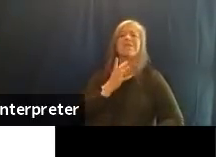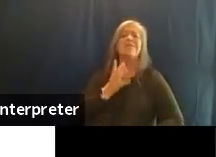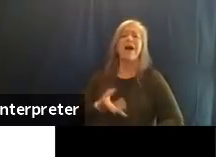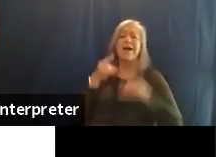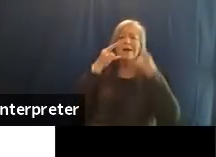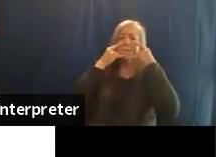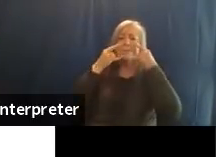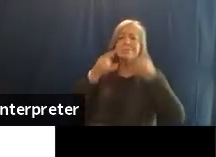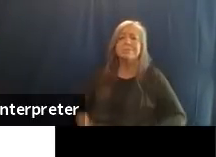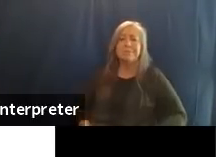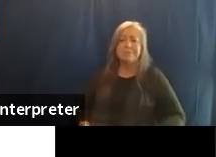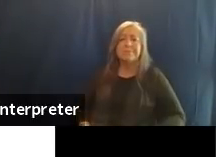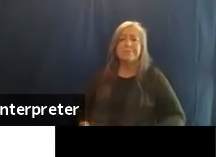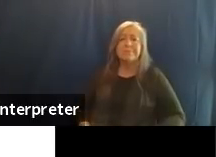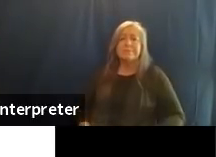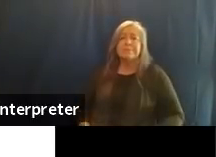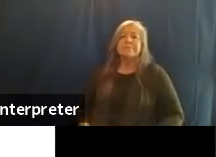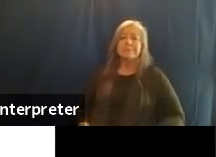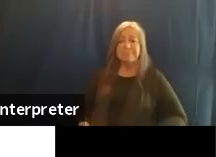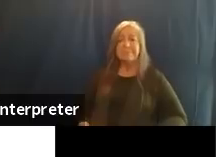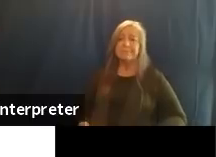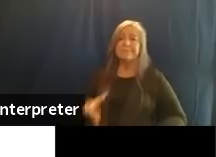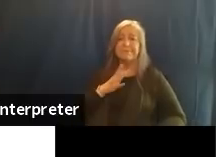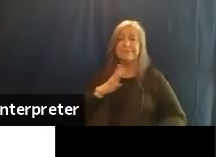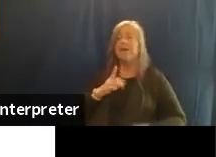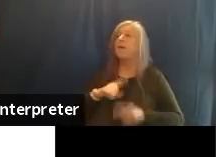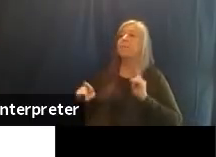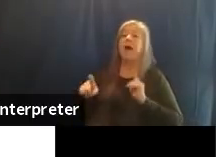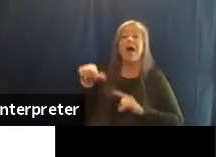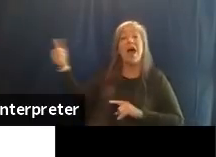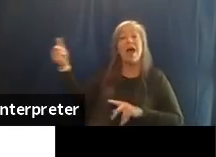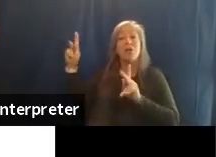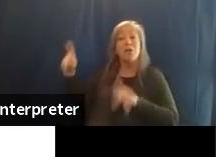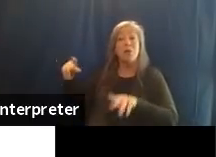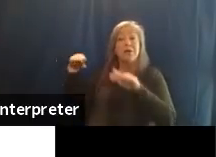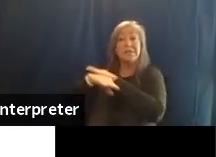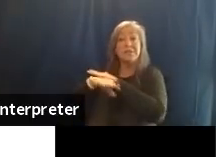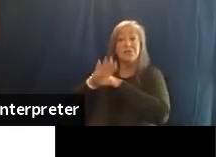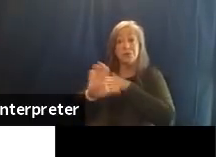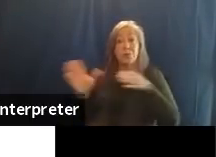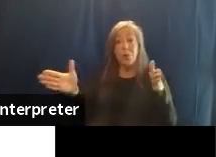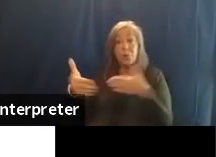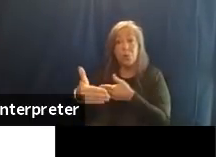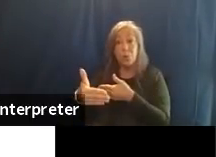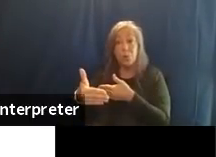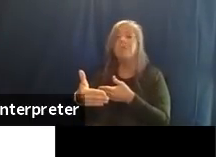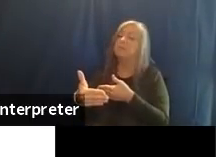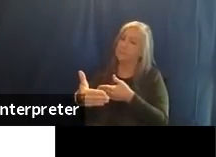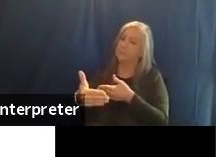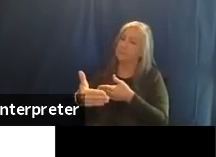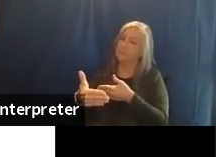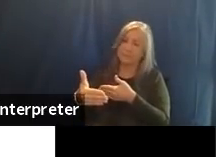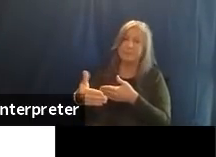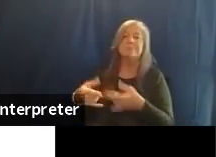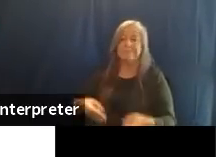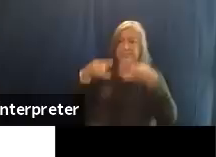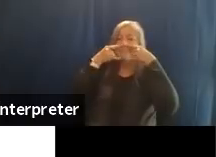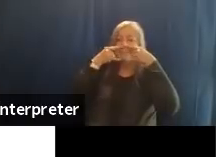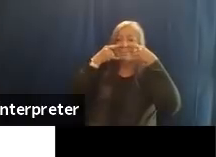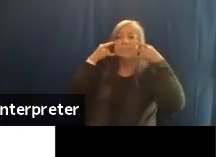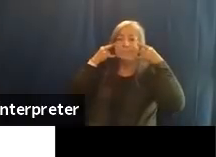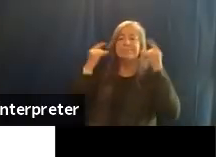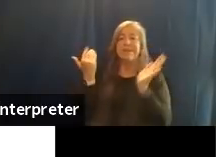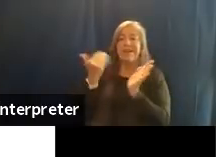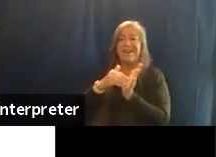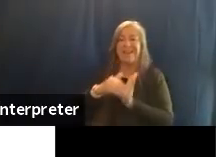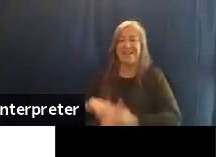somebody comes in, enters your area, is in the same room with you, it's the same rule, even if plexiglass is there. And one more thing I just